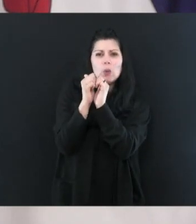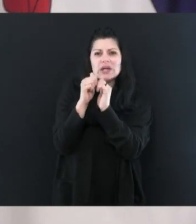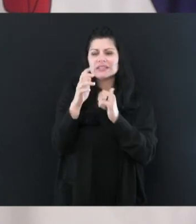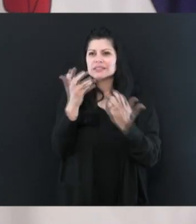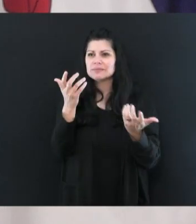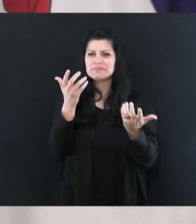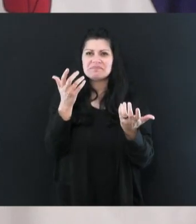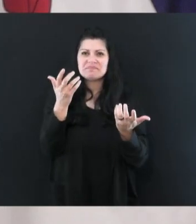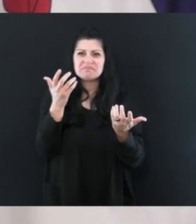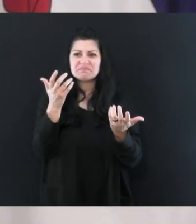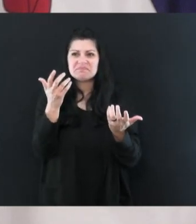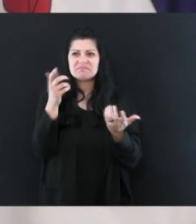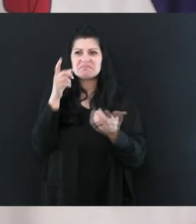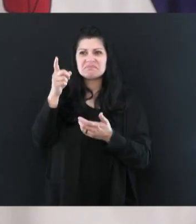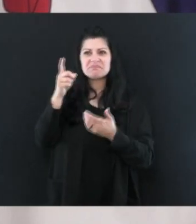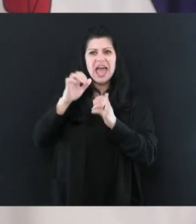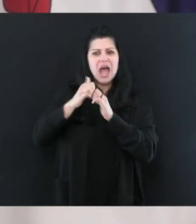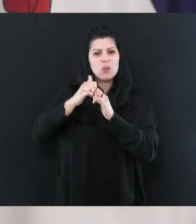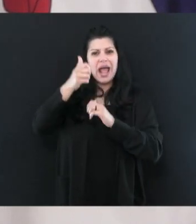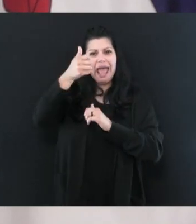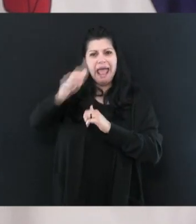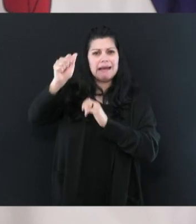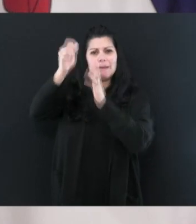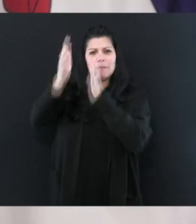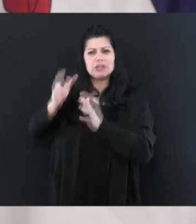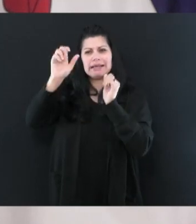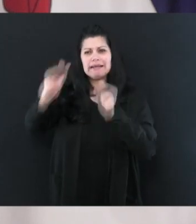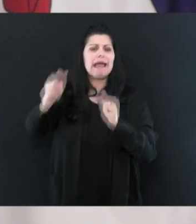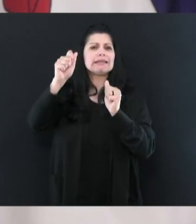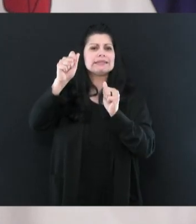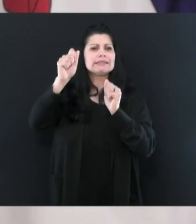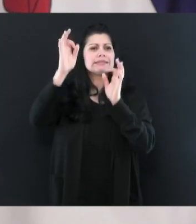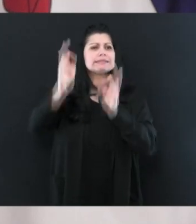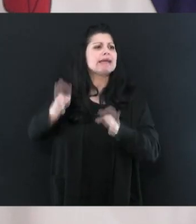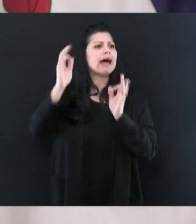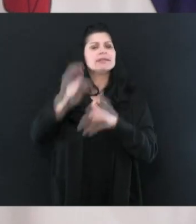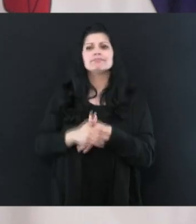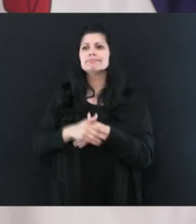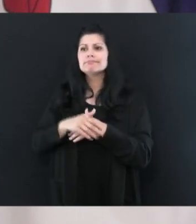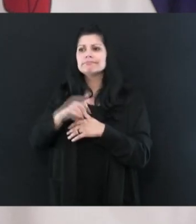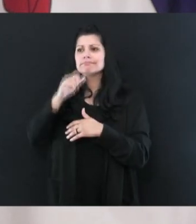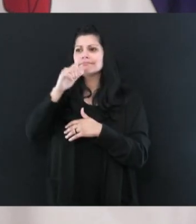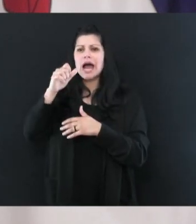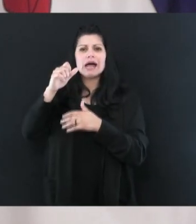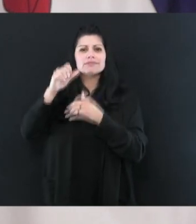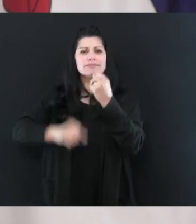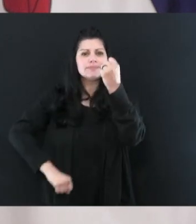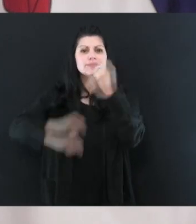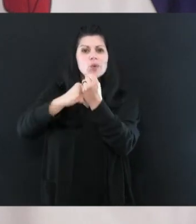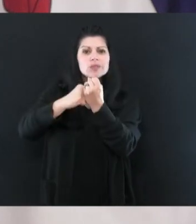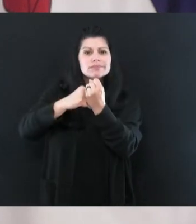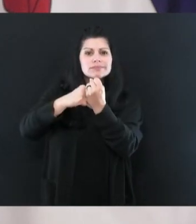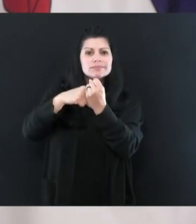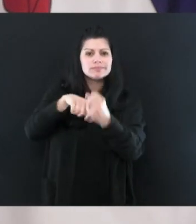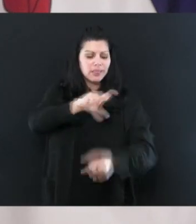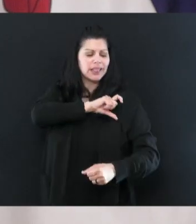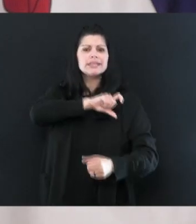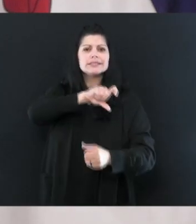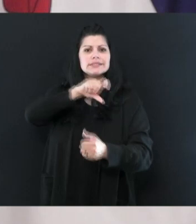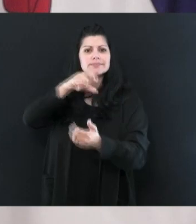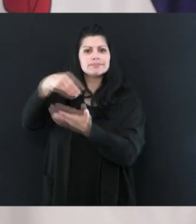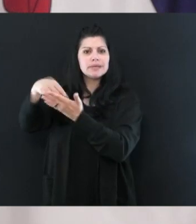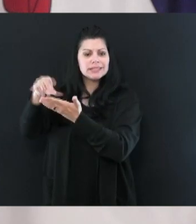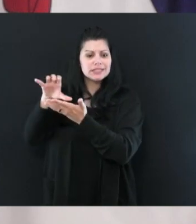let's defund our police. How could anybody come up with something like that? But